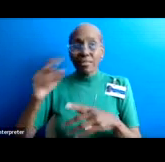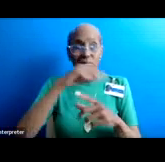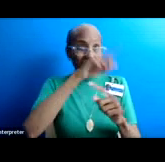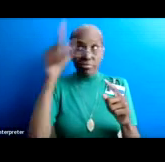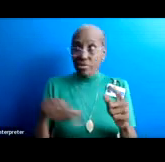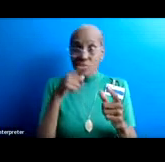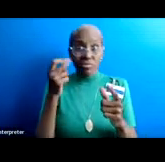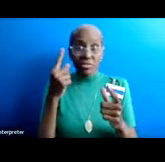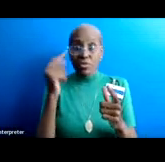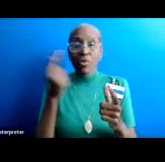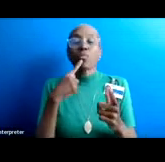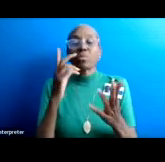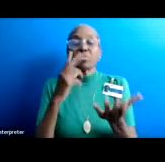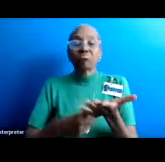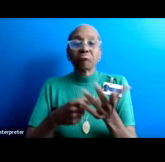it.